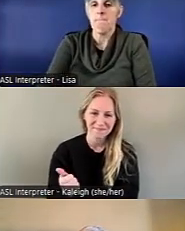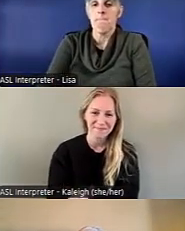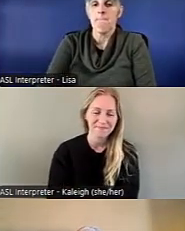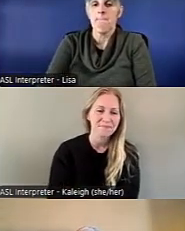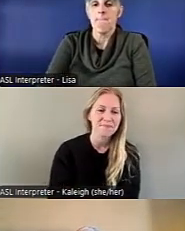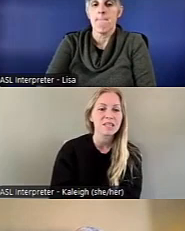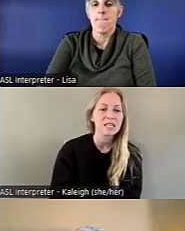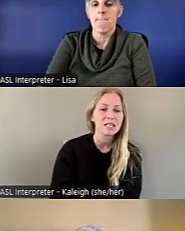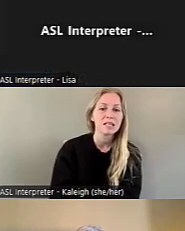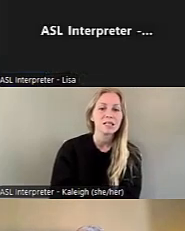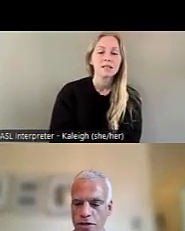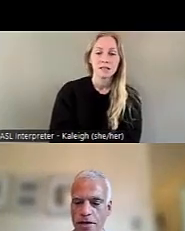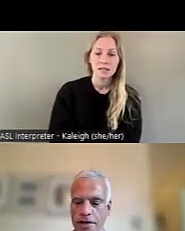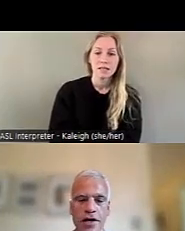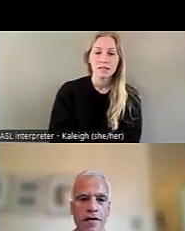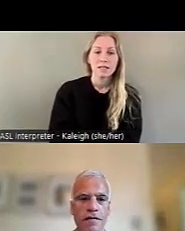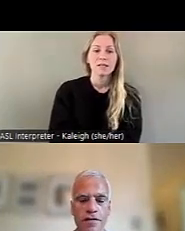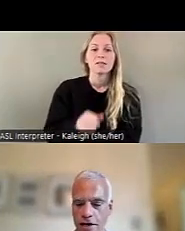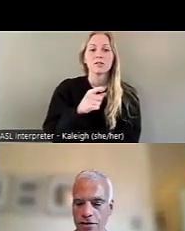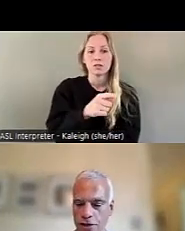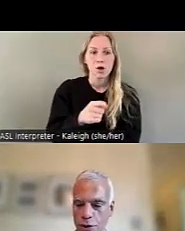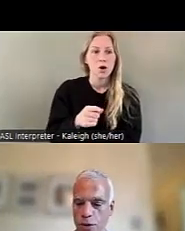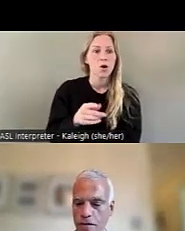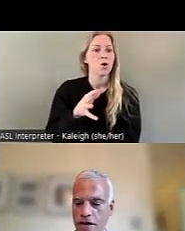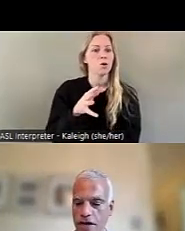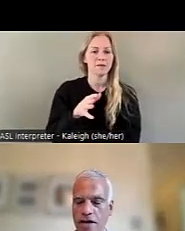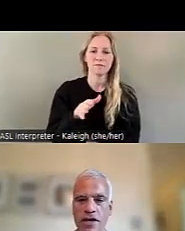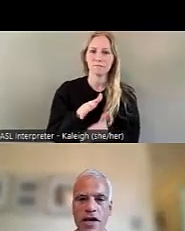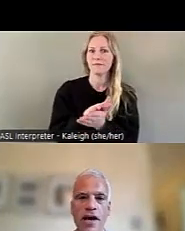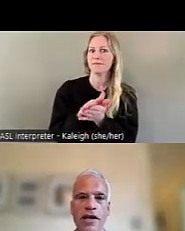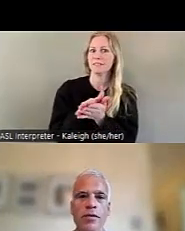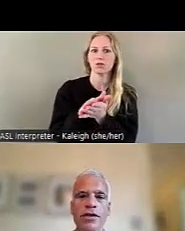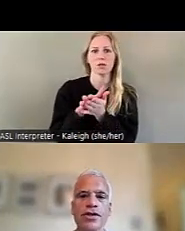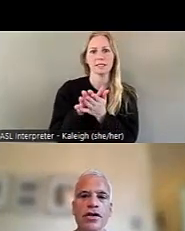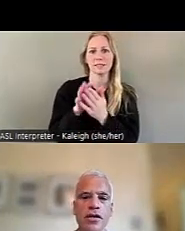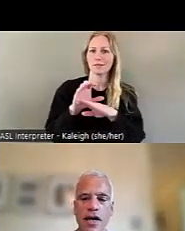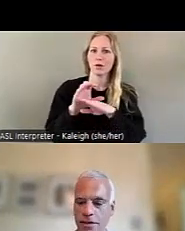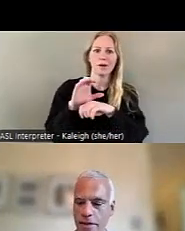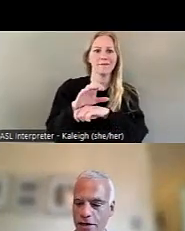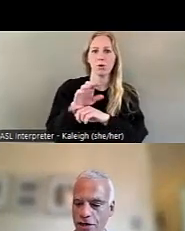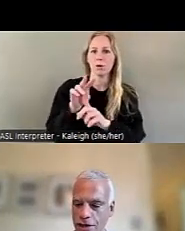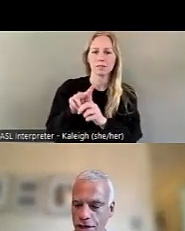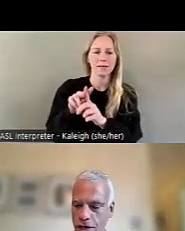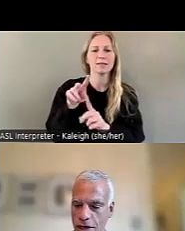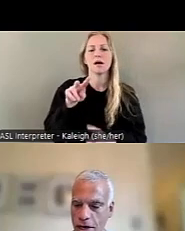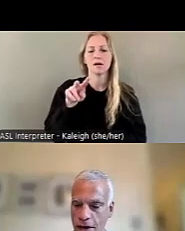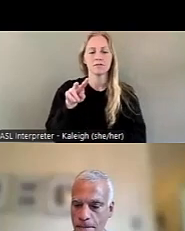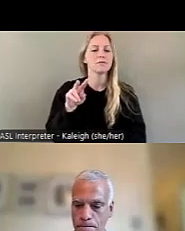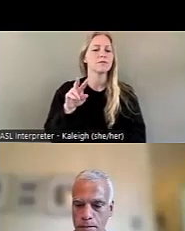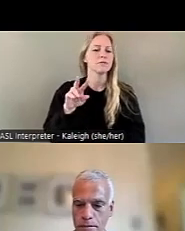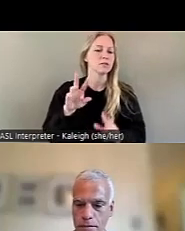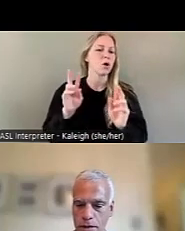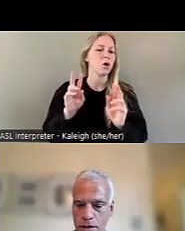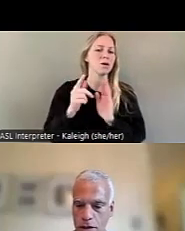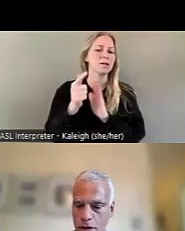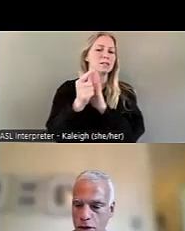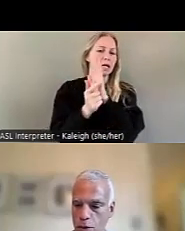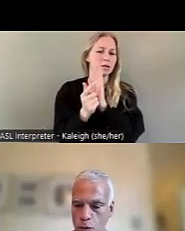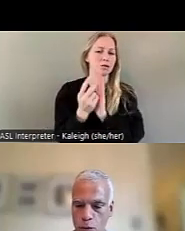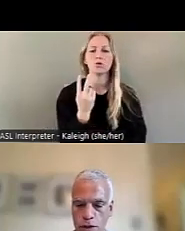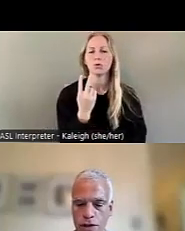So as part of our vigorous enforcement of Title II of the ADA, which Liza mentioned, the